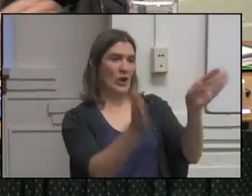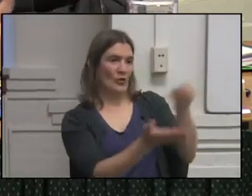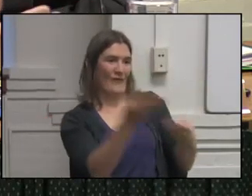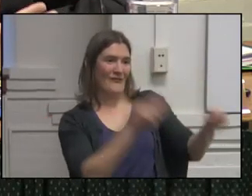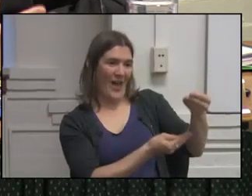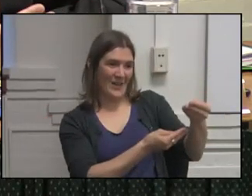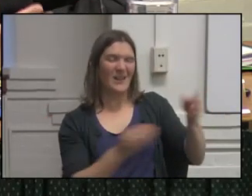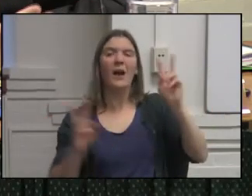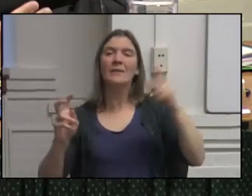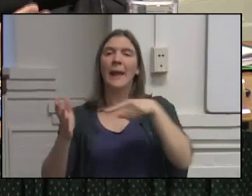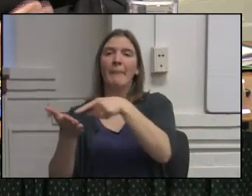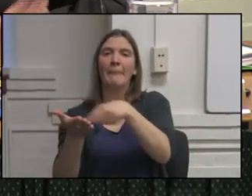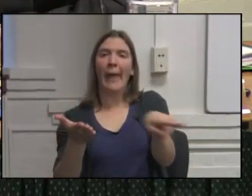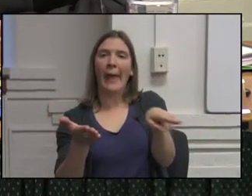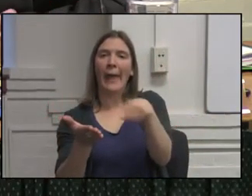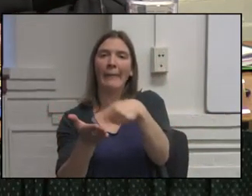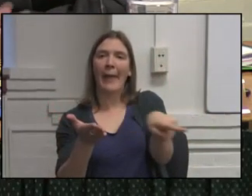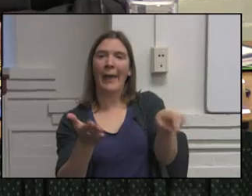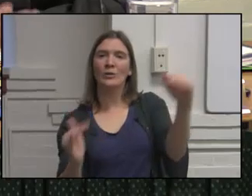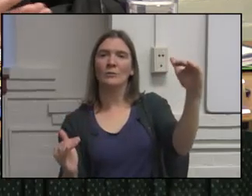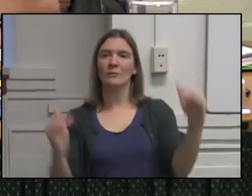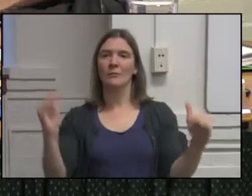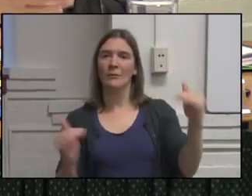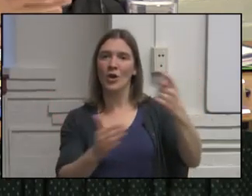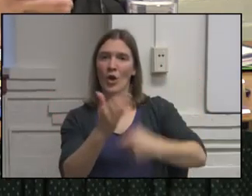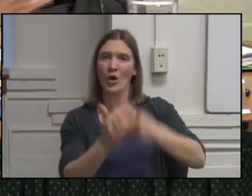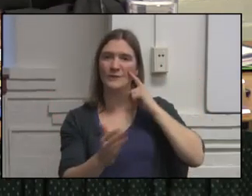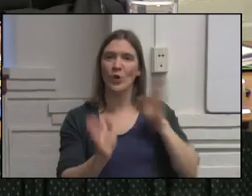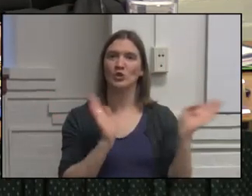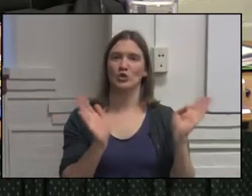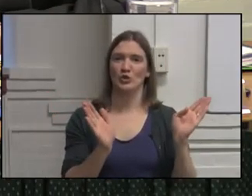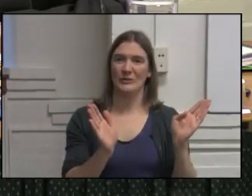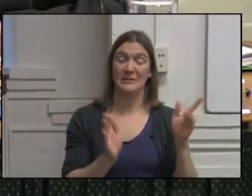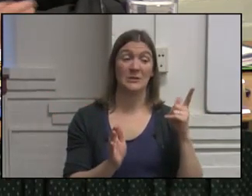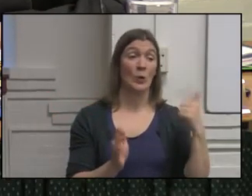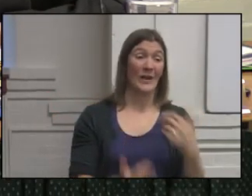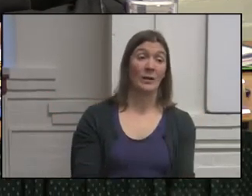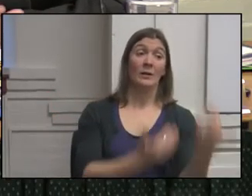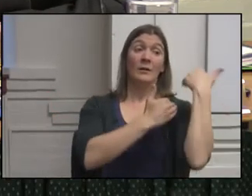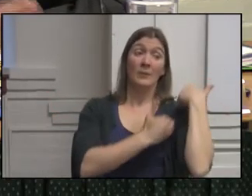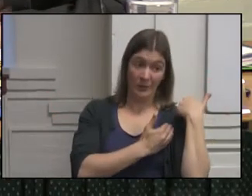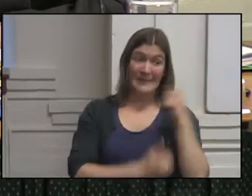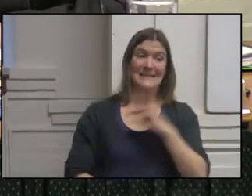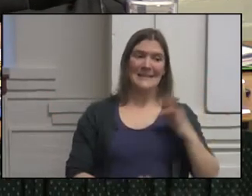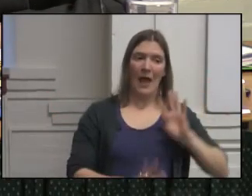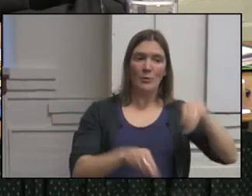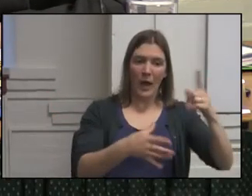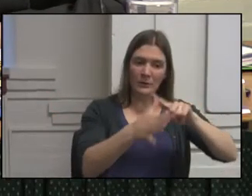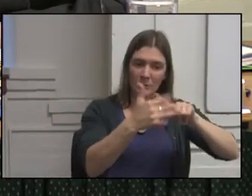is a payment that offsets the costs for the services that general fund employees provide to